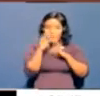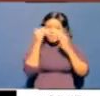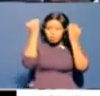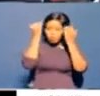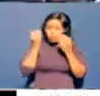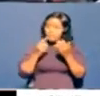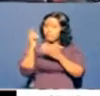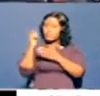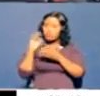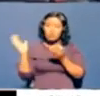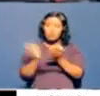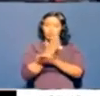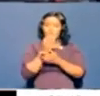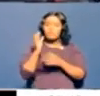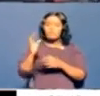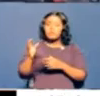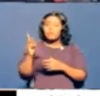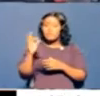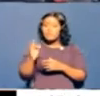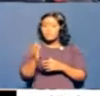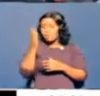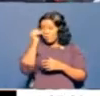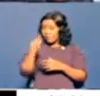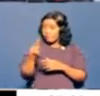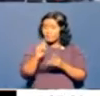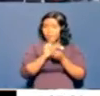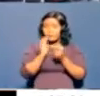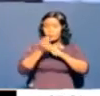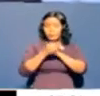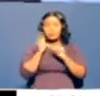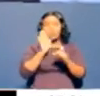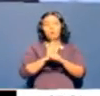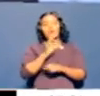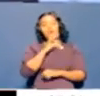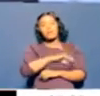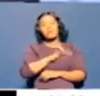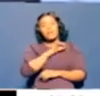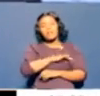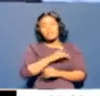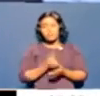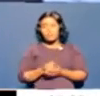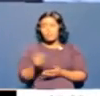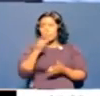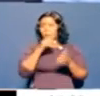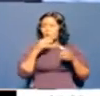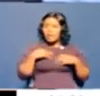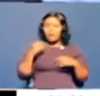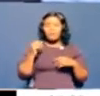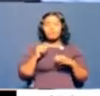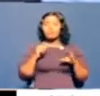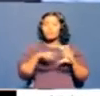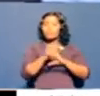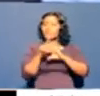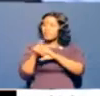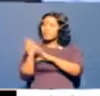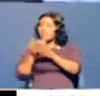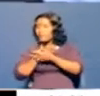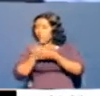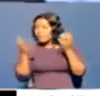saying it risks reversing gains realized over the years from the kitty. Tembea Kenya yote, project nyingi tukiona